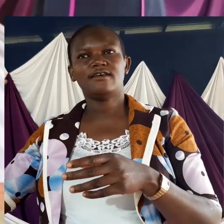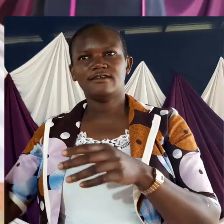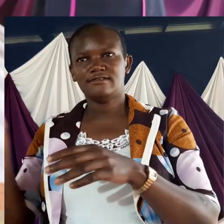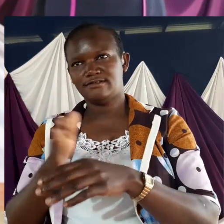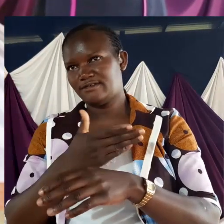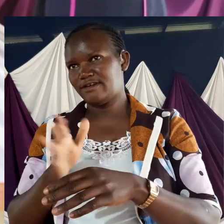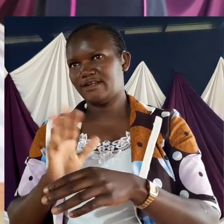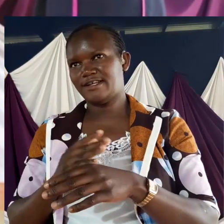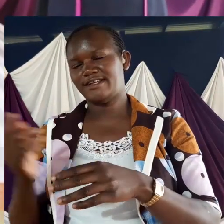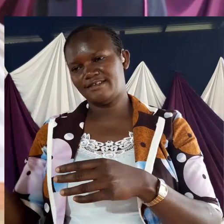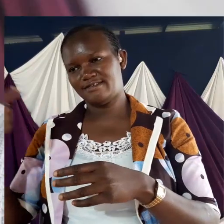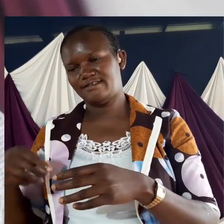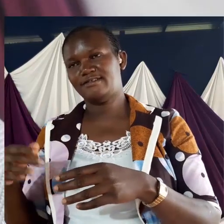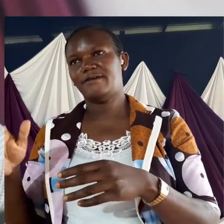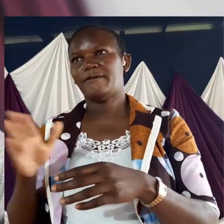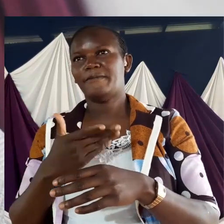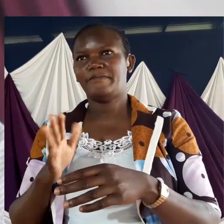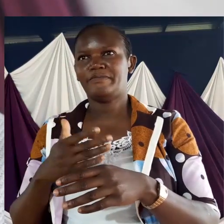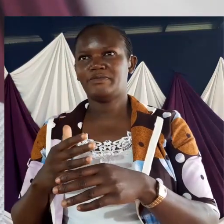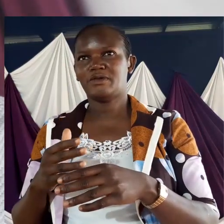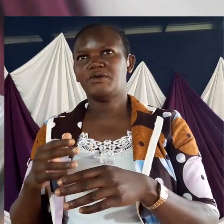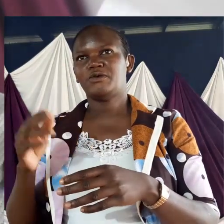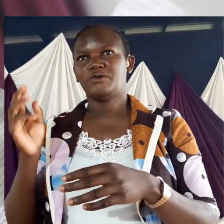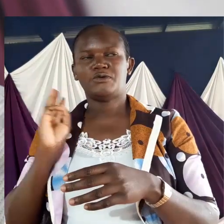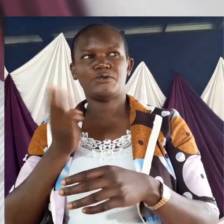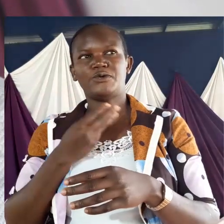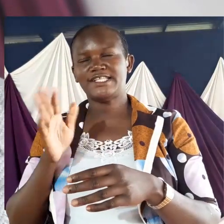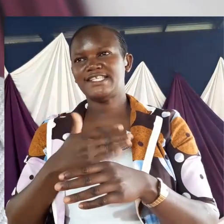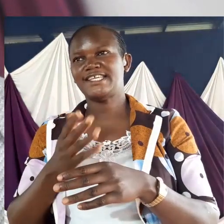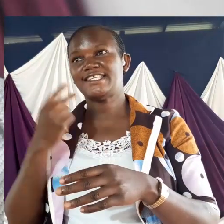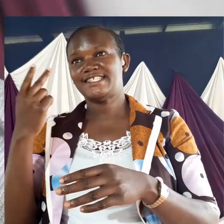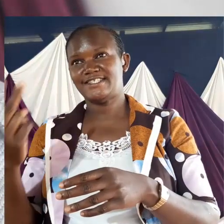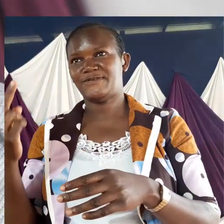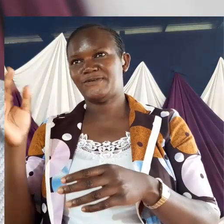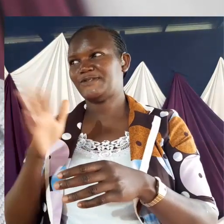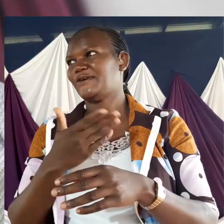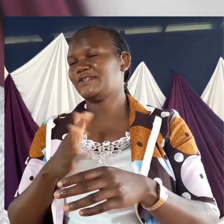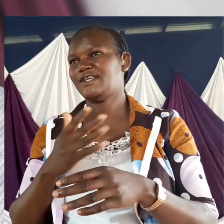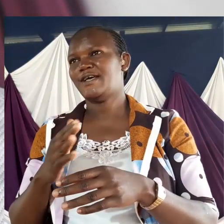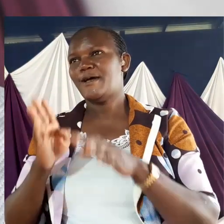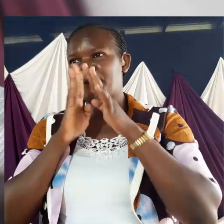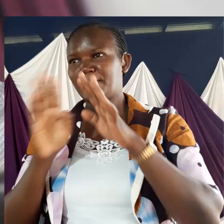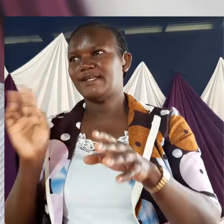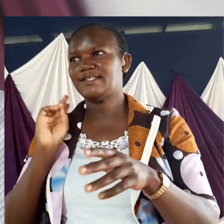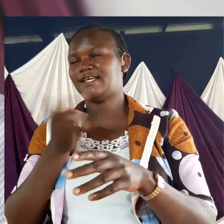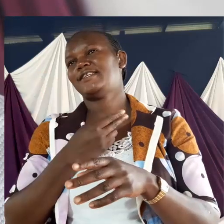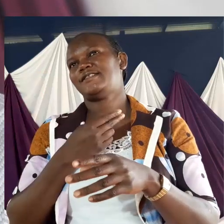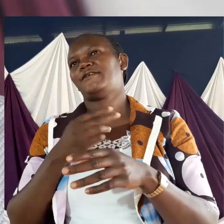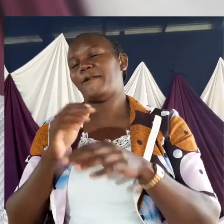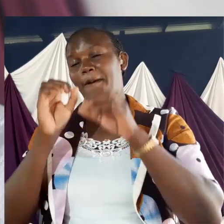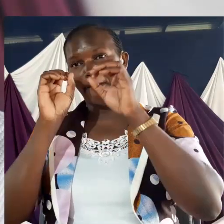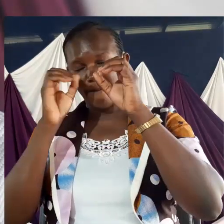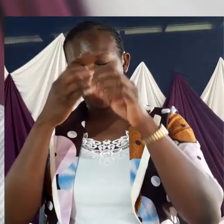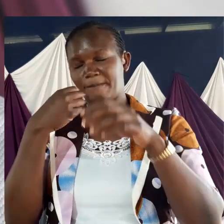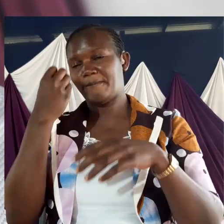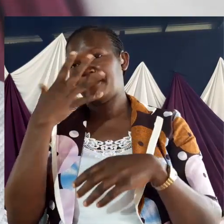we shall be doing only two songs, and then other songs, they shall bless us with their beautiful songs. Don't run away,